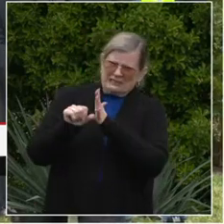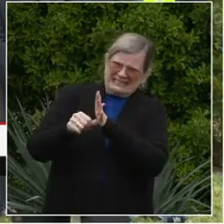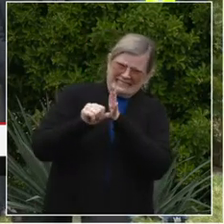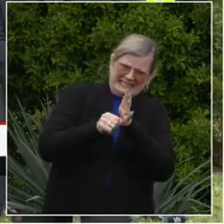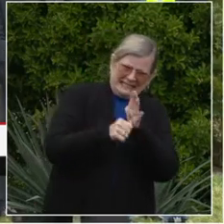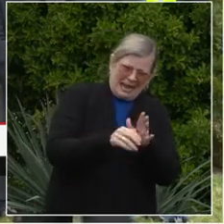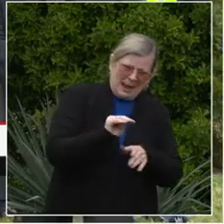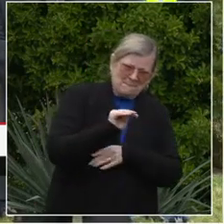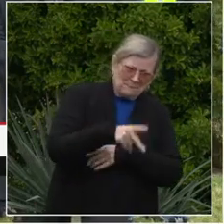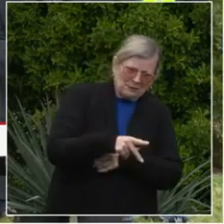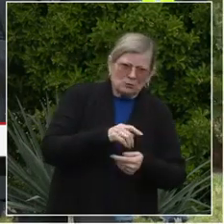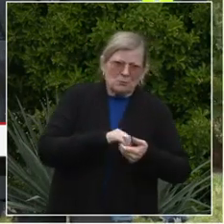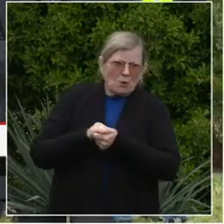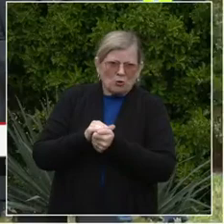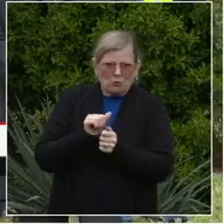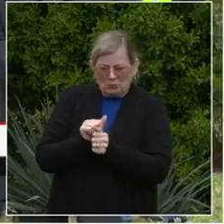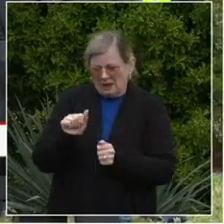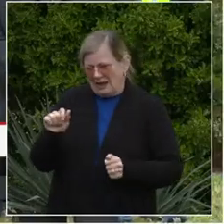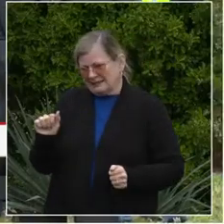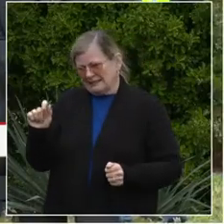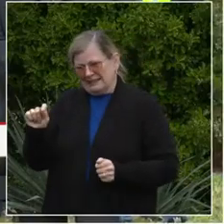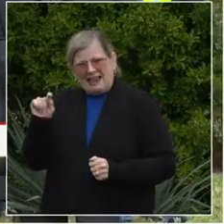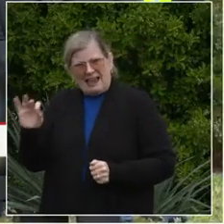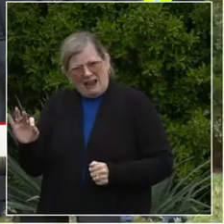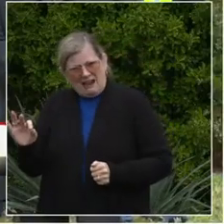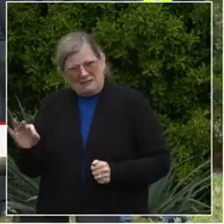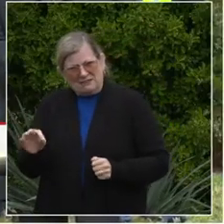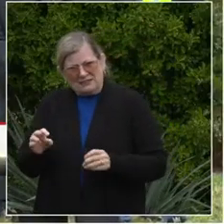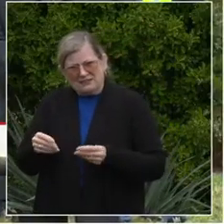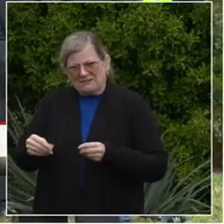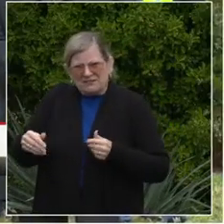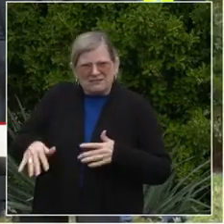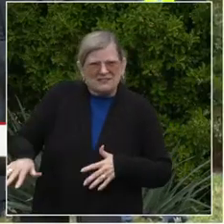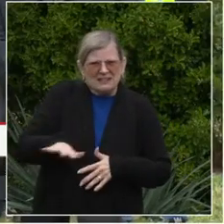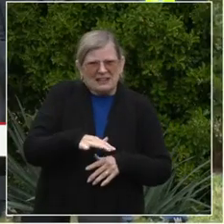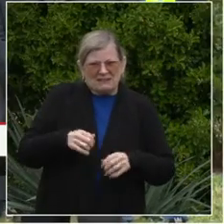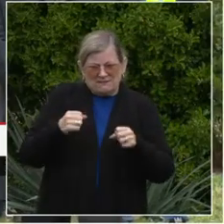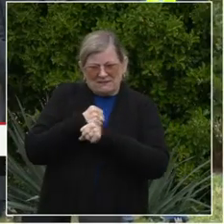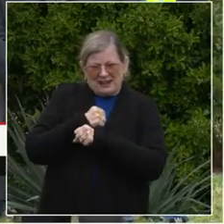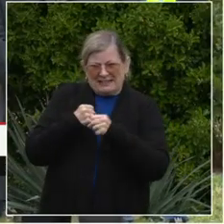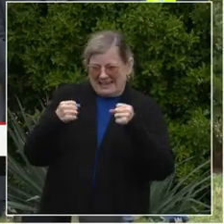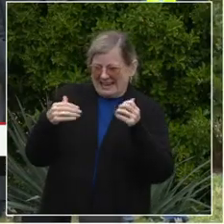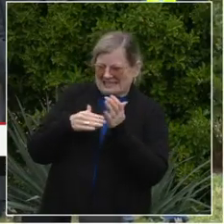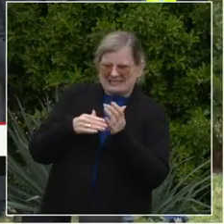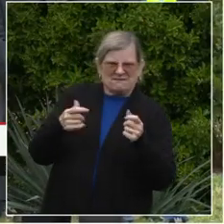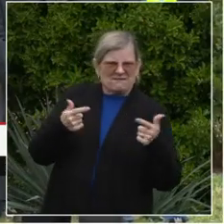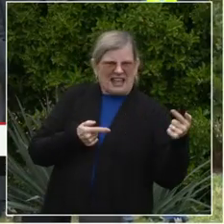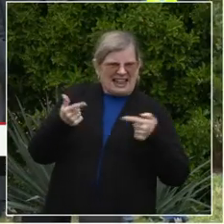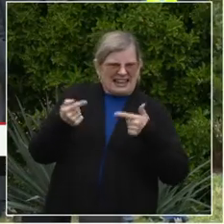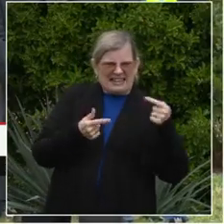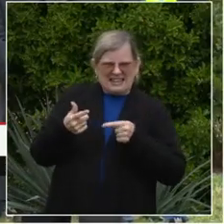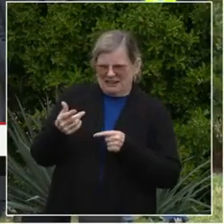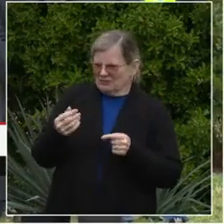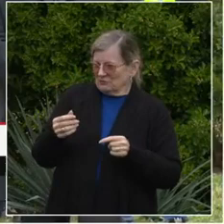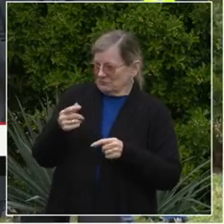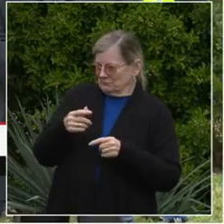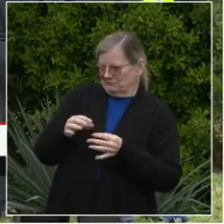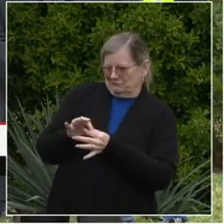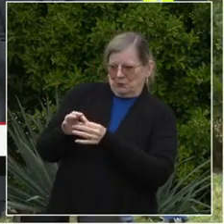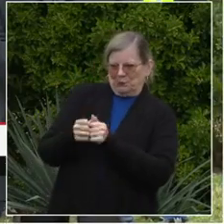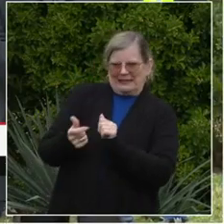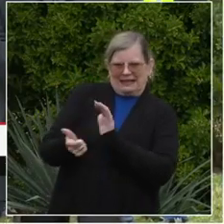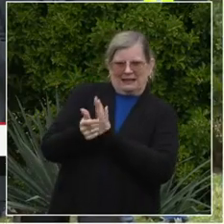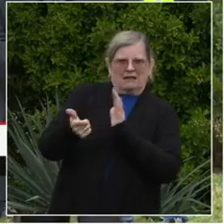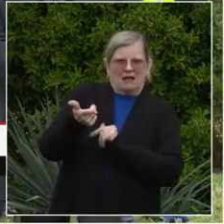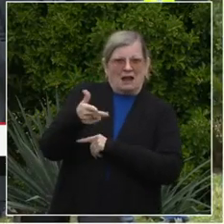the ATF Washington Field Division to combat violence by targeting illegal firearms. Through this effort,